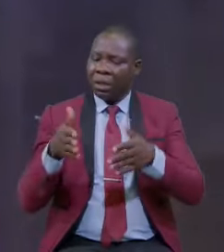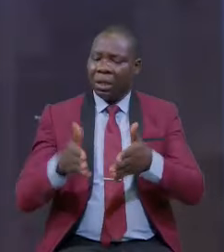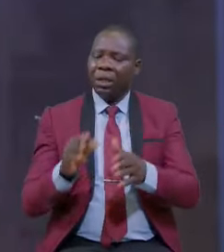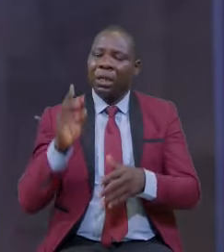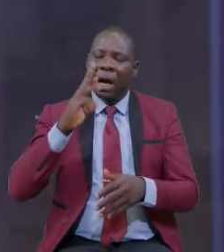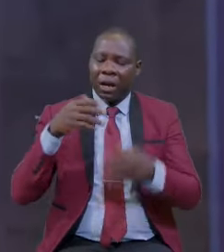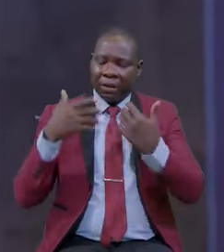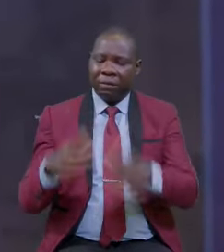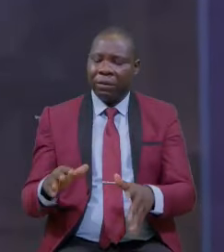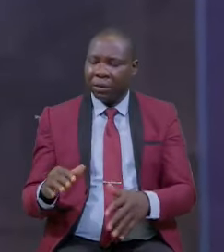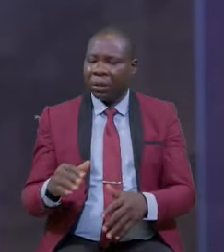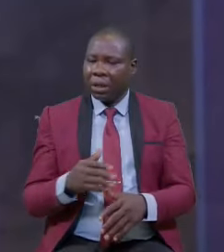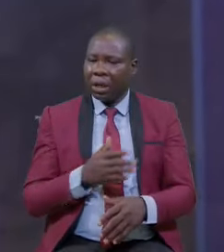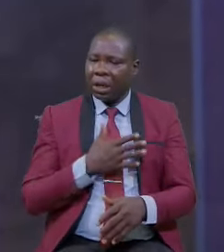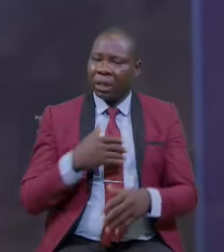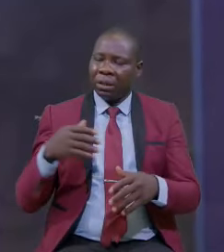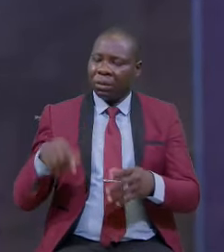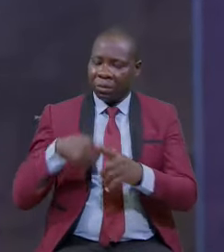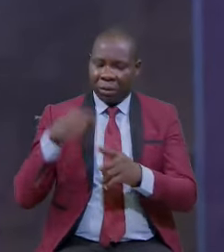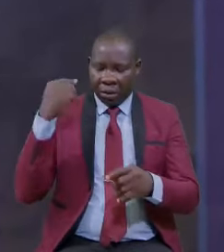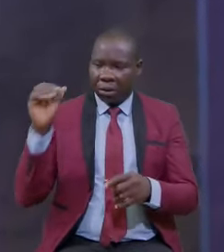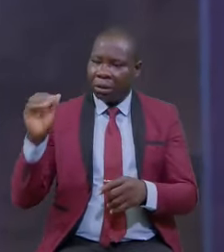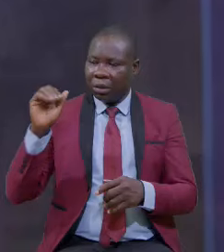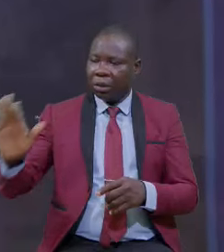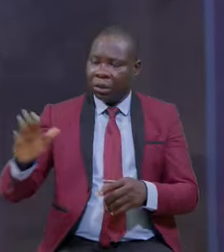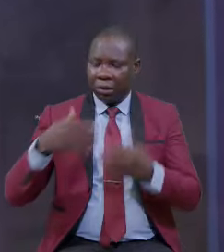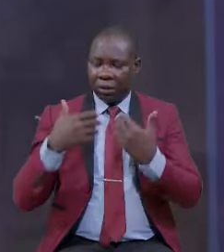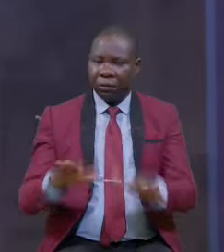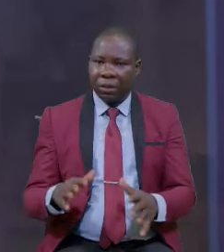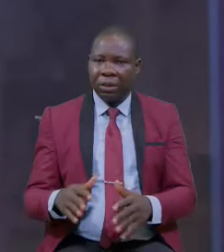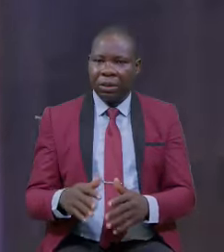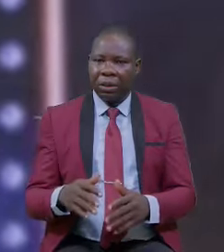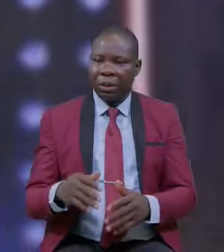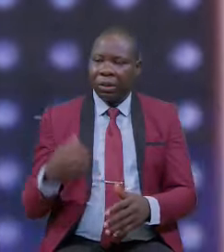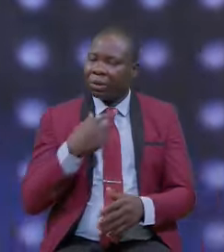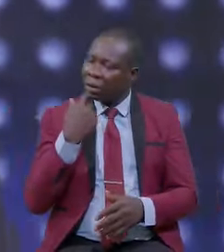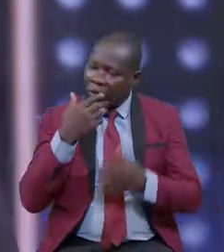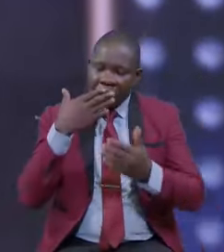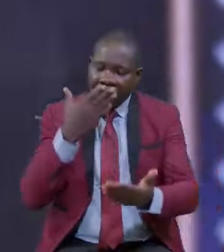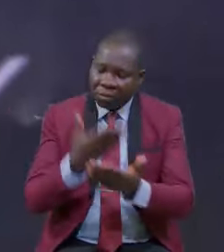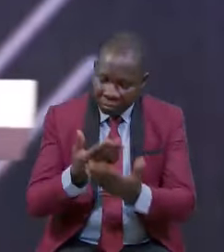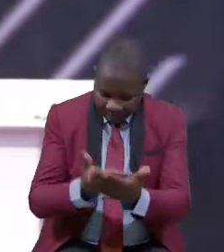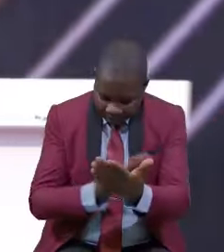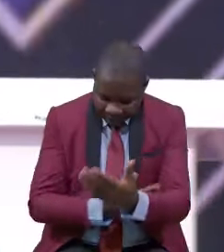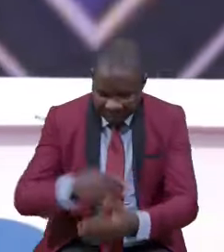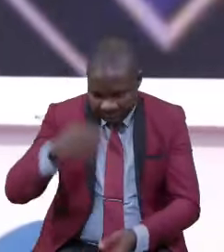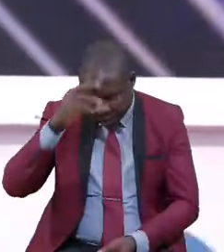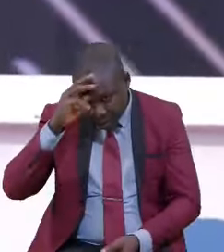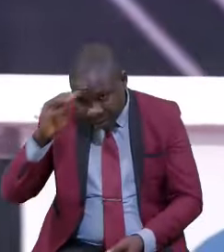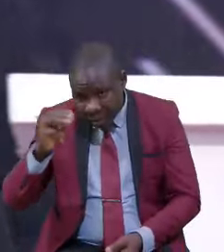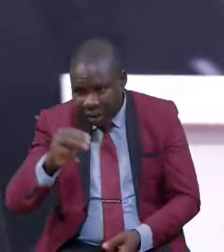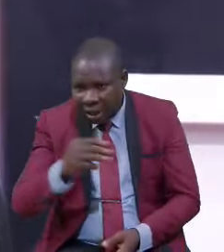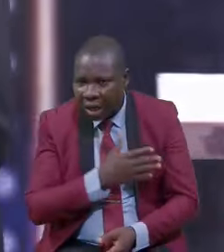and everything. And so when she finished, she said, good morning, madam. She said, good morning. I said, as if